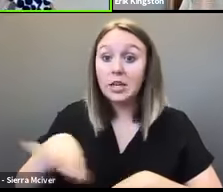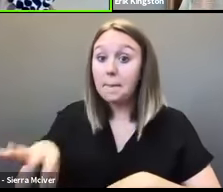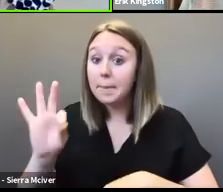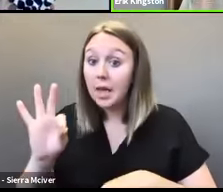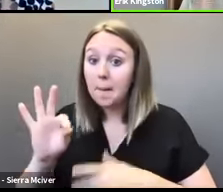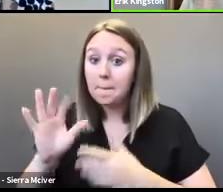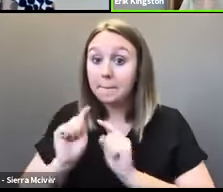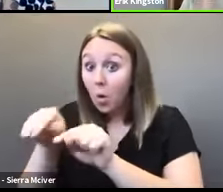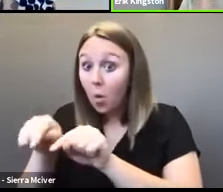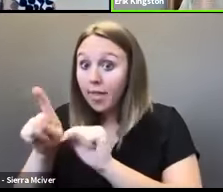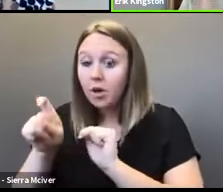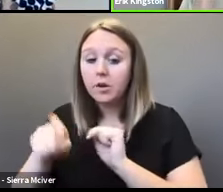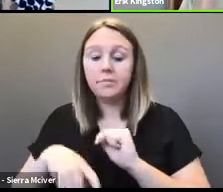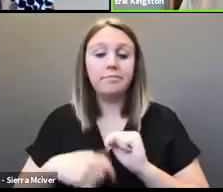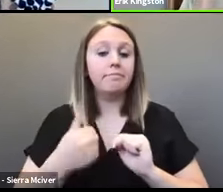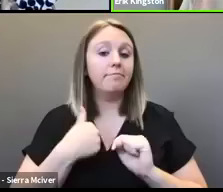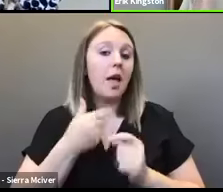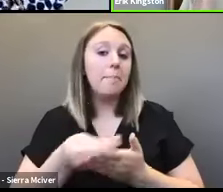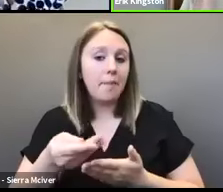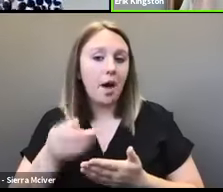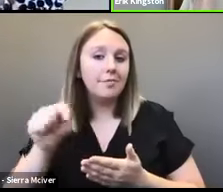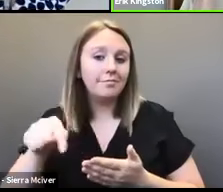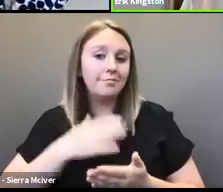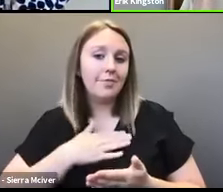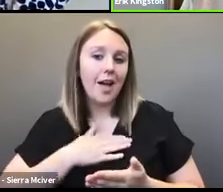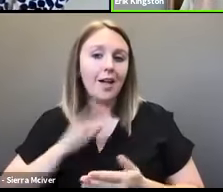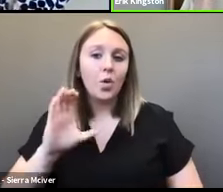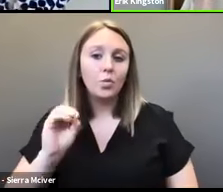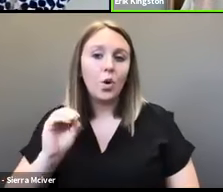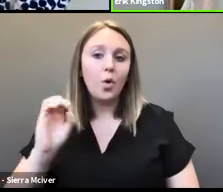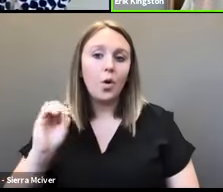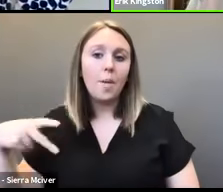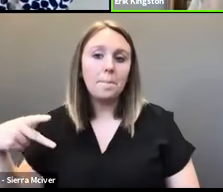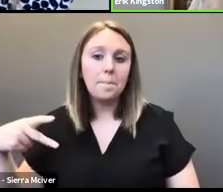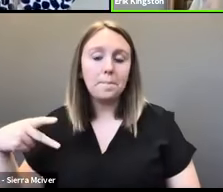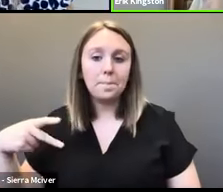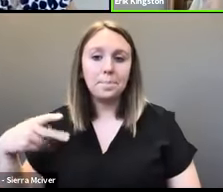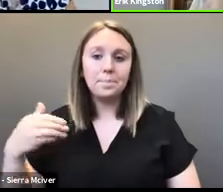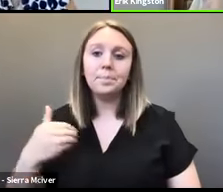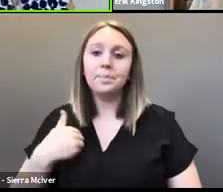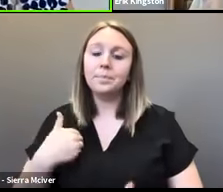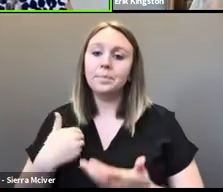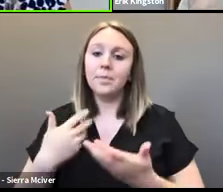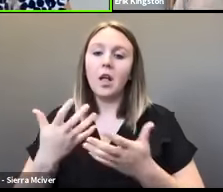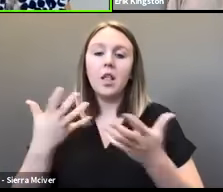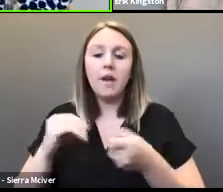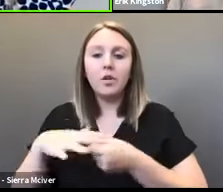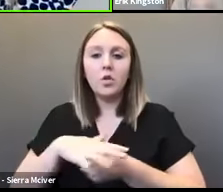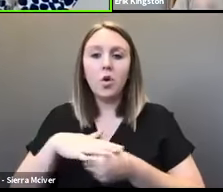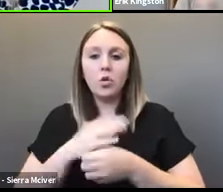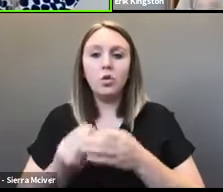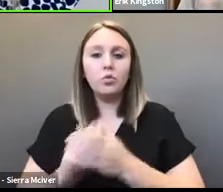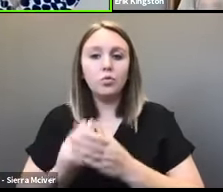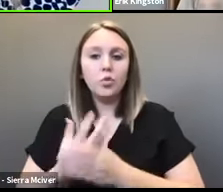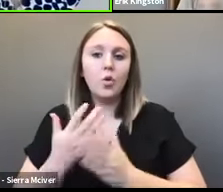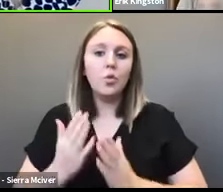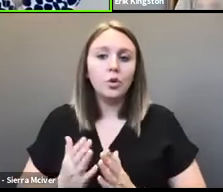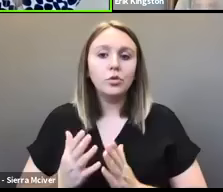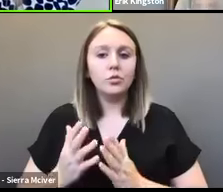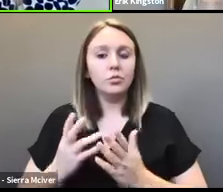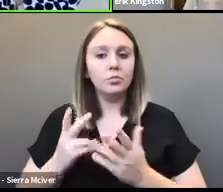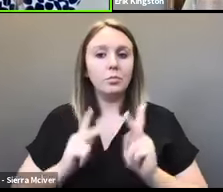there? These I got at the co-op. Oh, great. Yeah, they carry a lot of local growers. So, you I try to, you know, kind